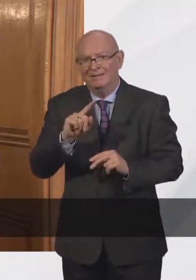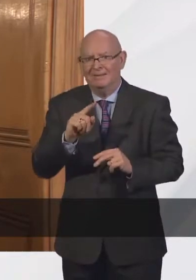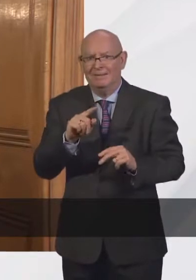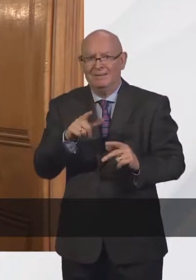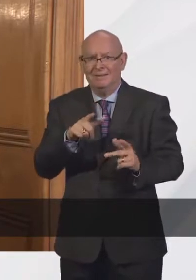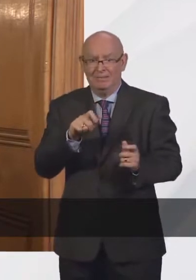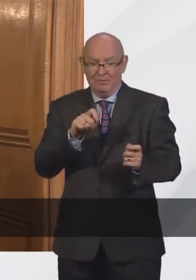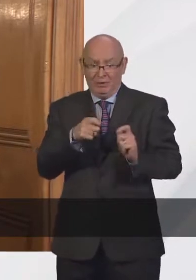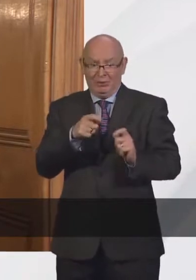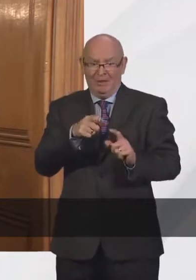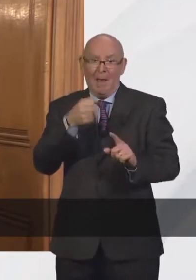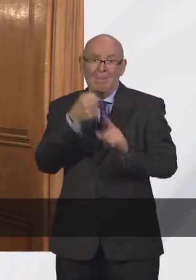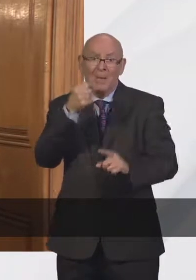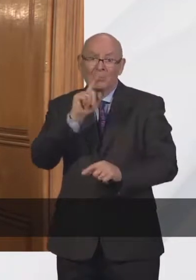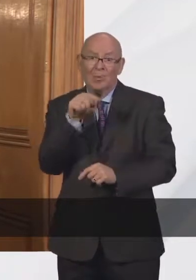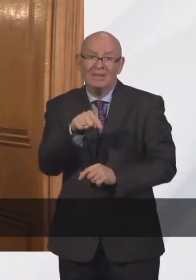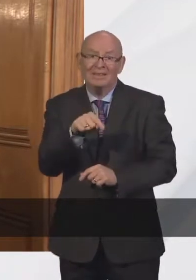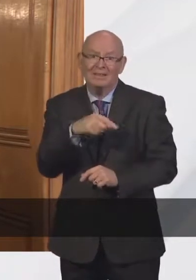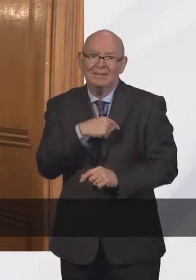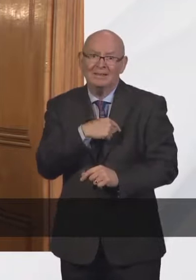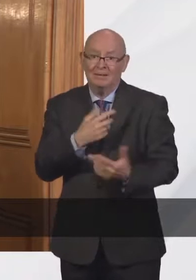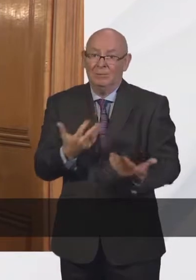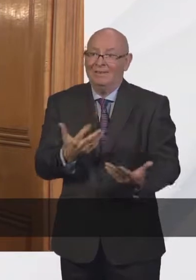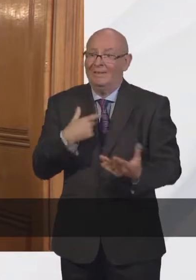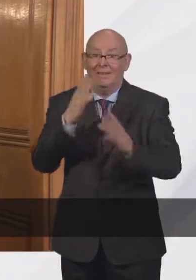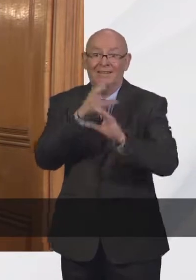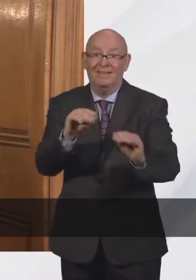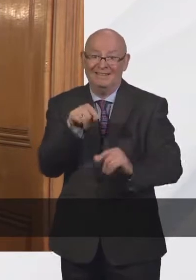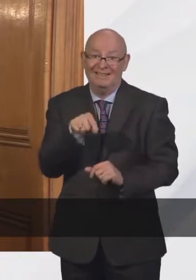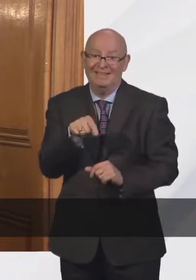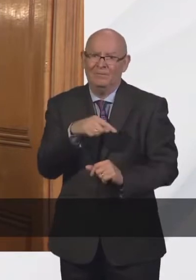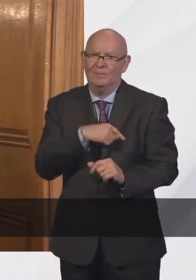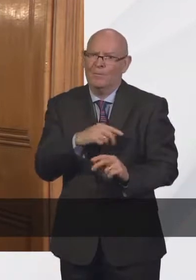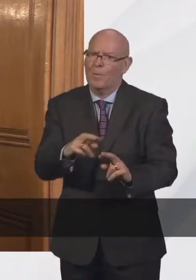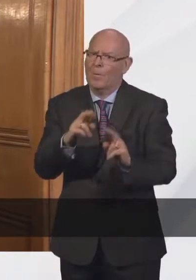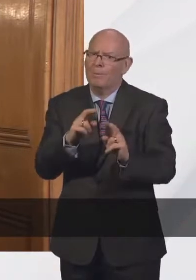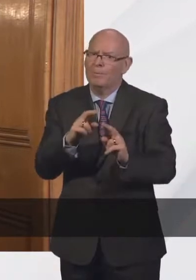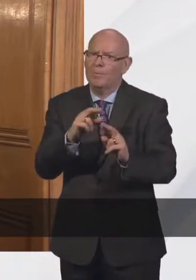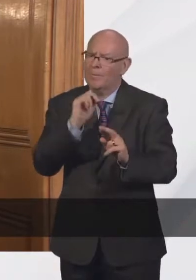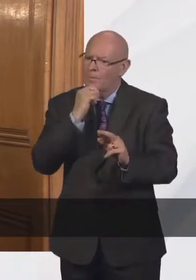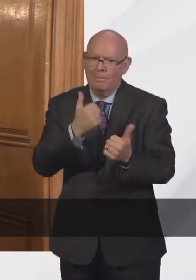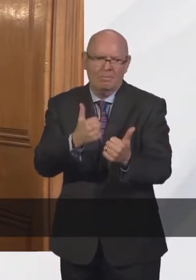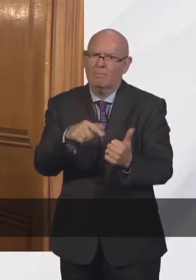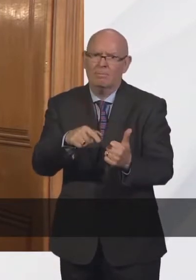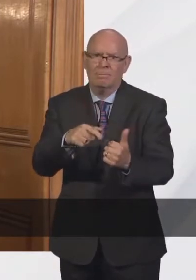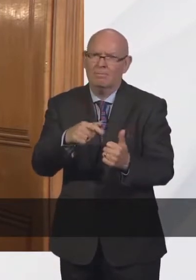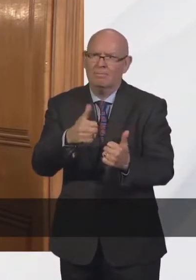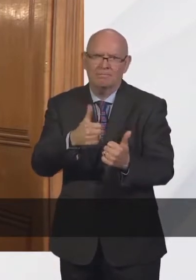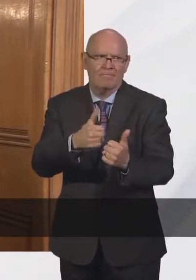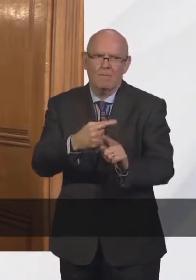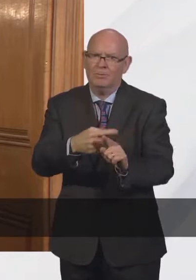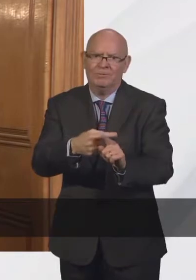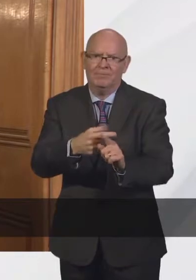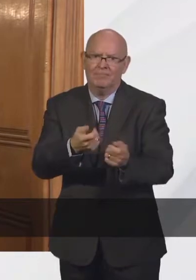reopen in a way that, you know, if I think back even 6 weeks ago, when we first, on May the 10th, when we first set